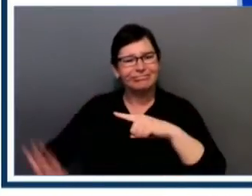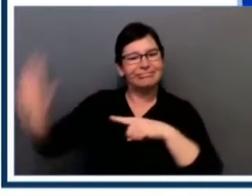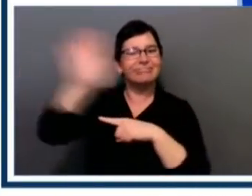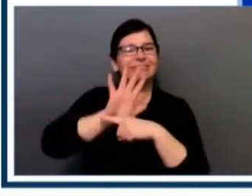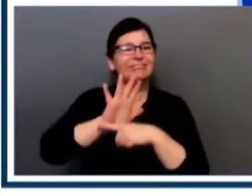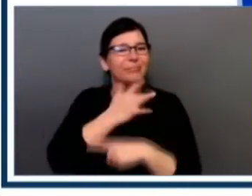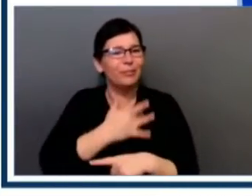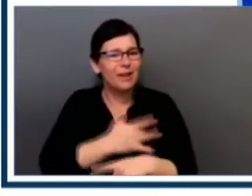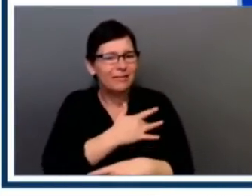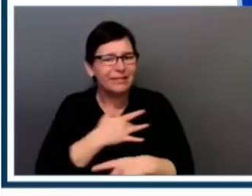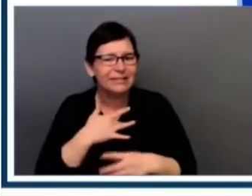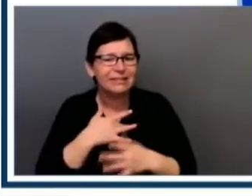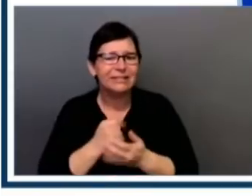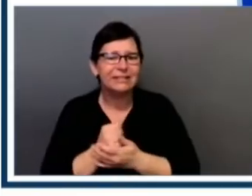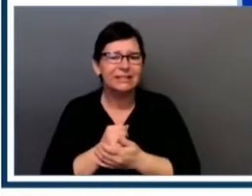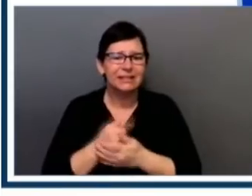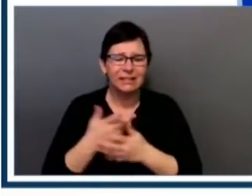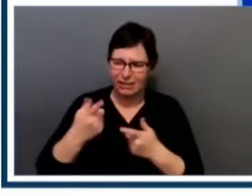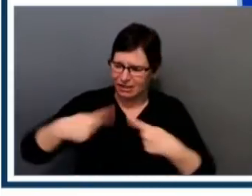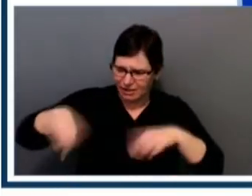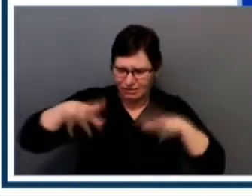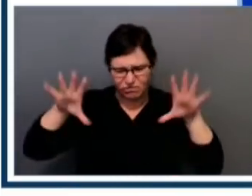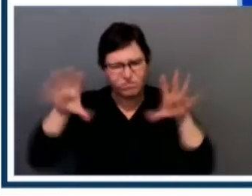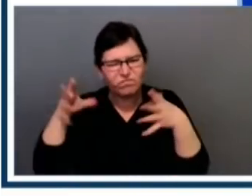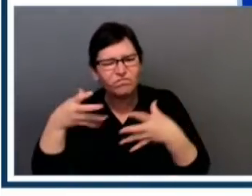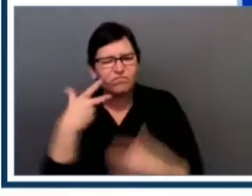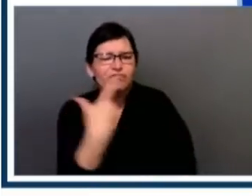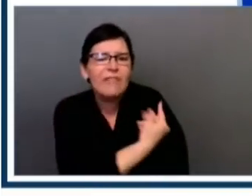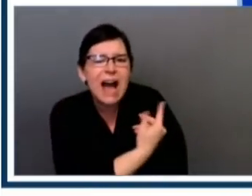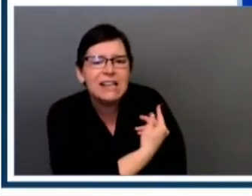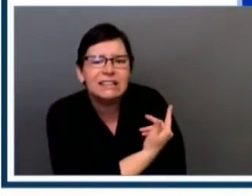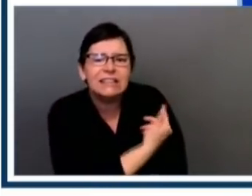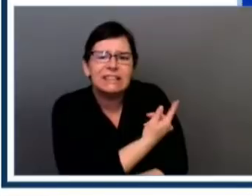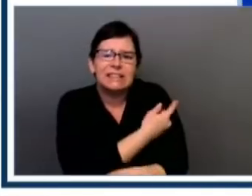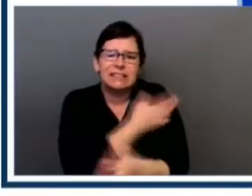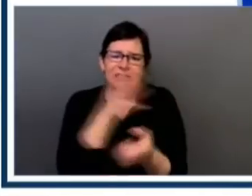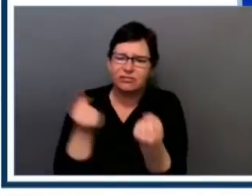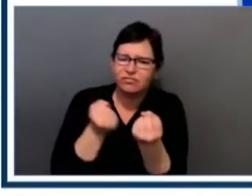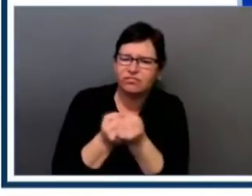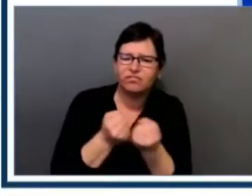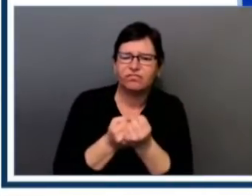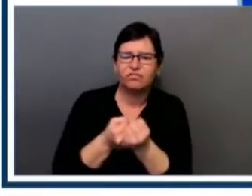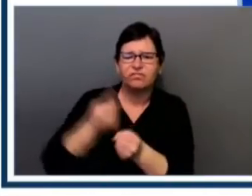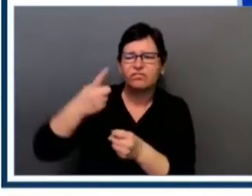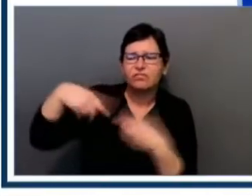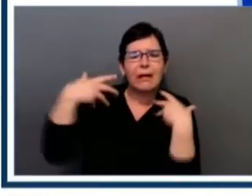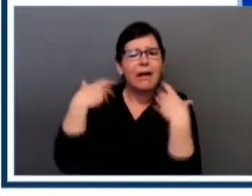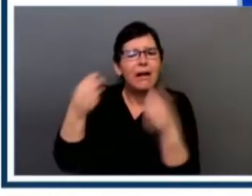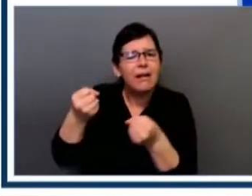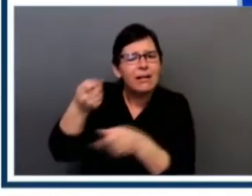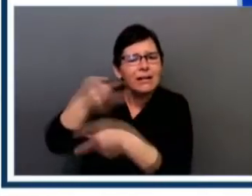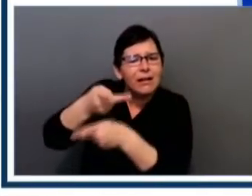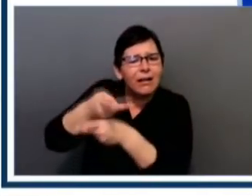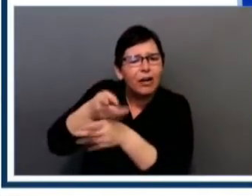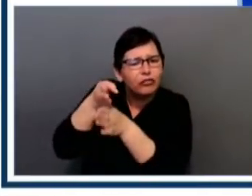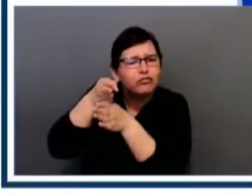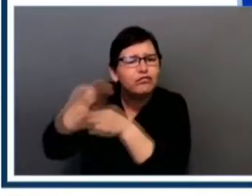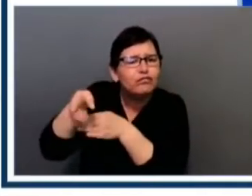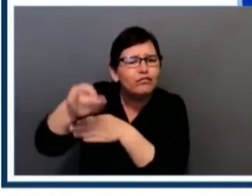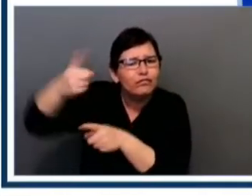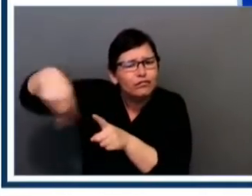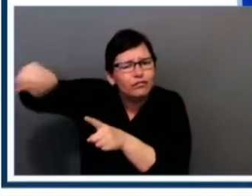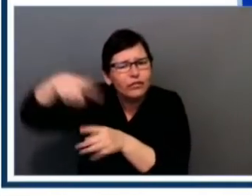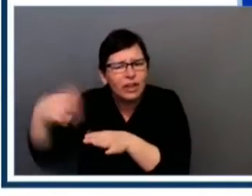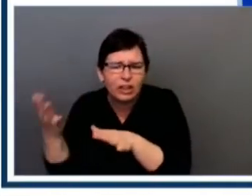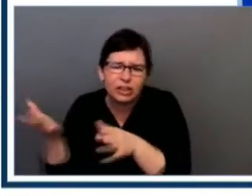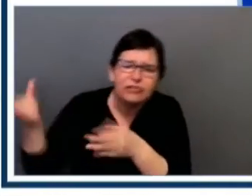time again. They answered the call. They worked countless hours, days, and months, really, in impossible